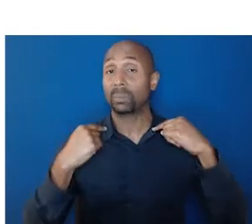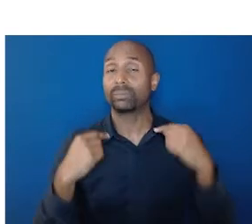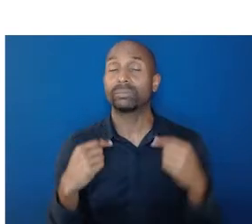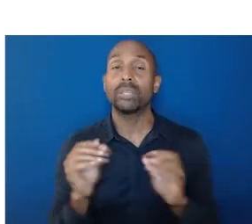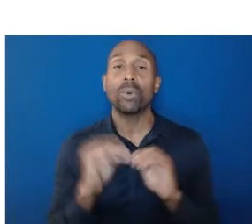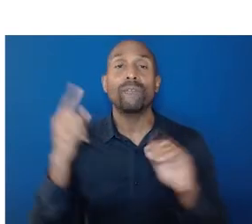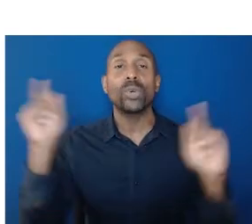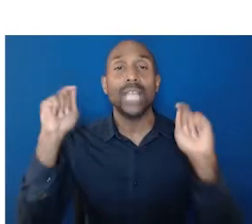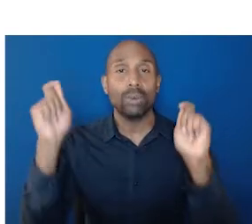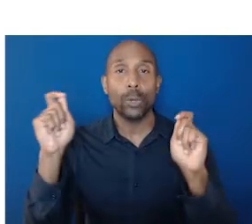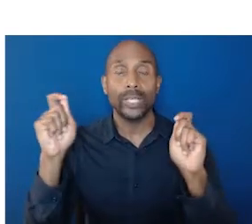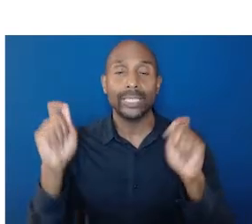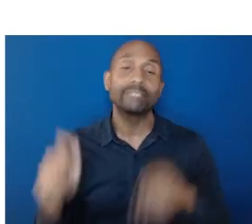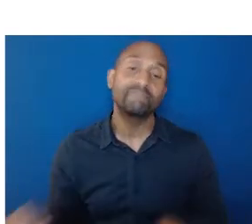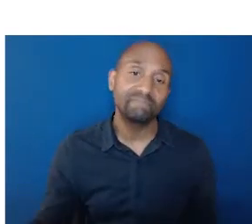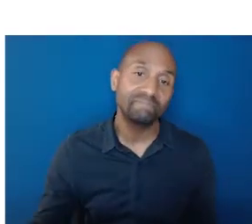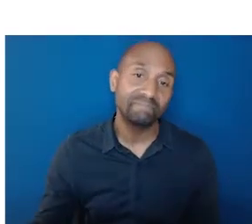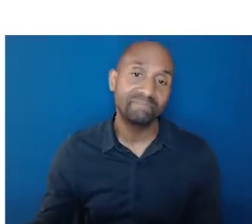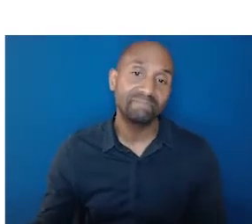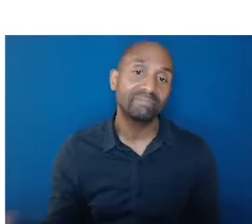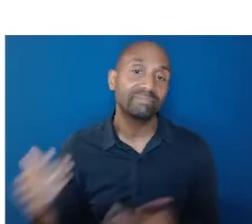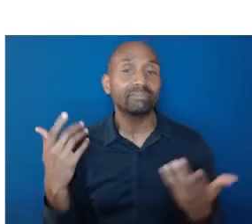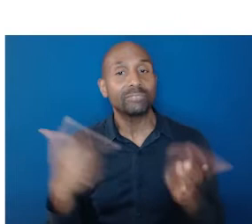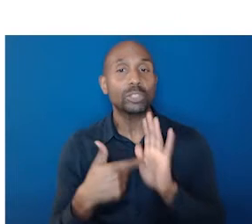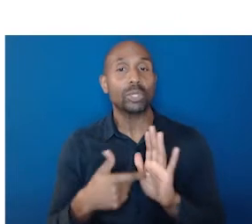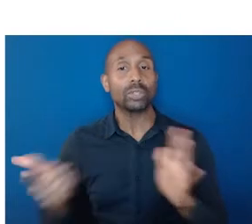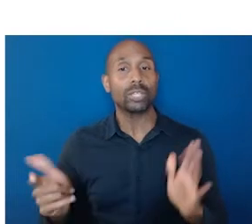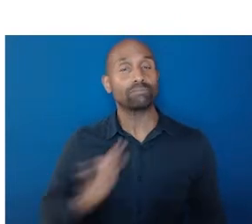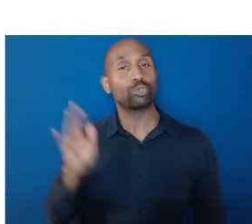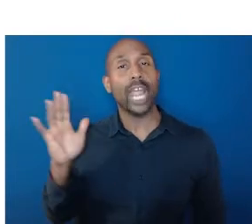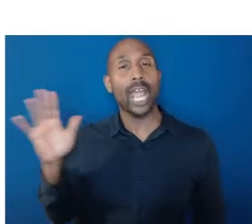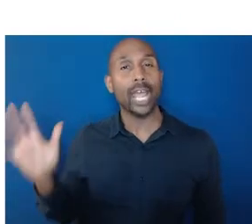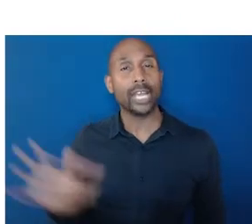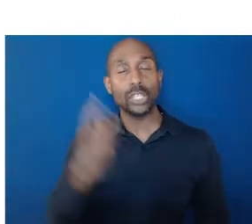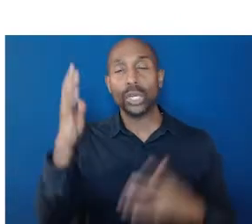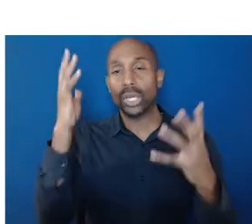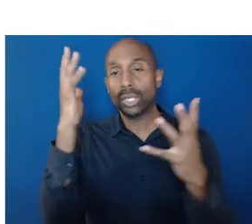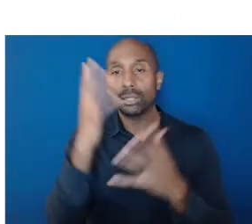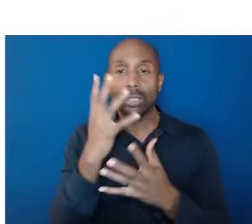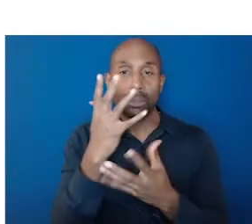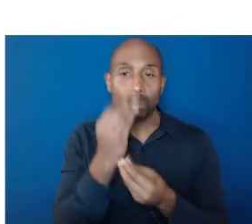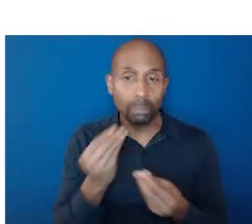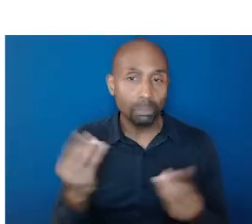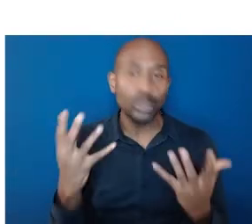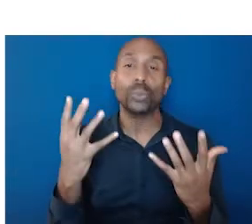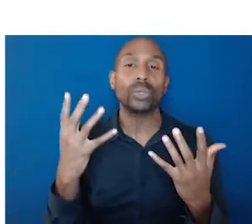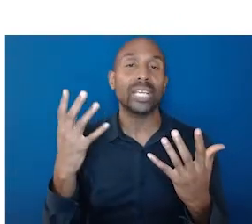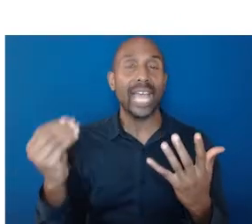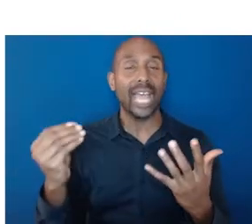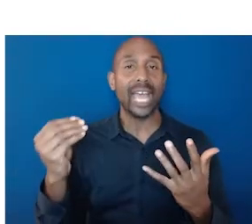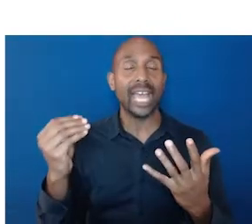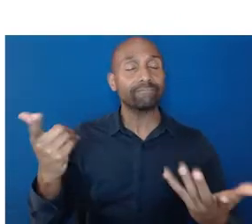like a ceremonial piece to showcase grandeur and beauty